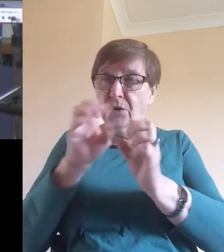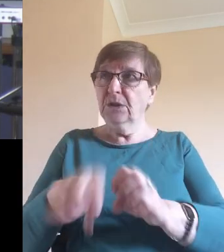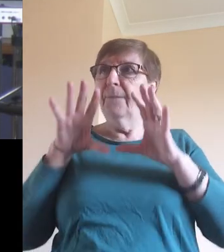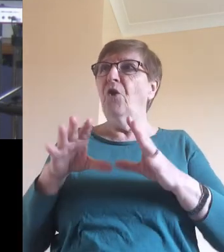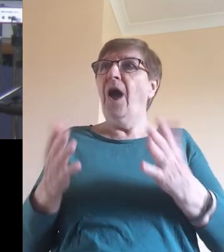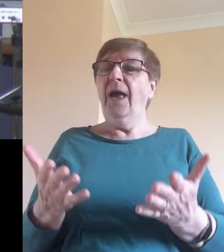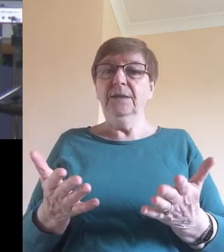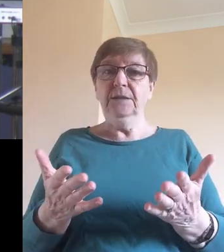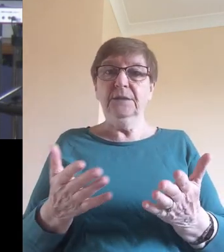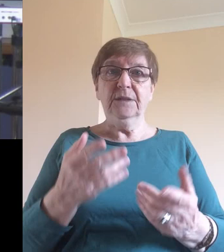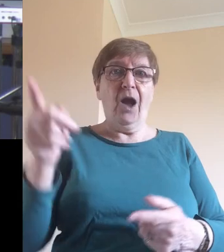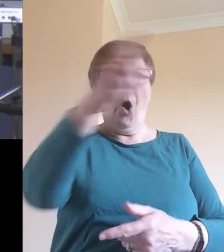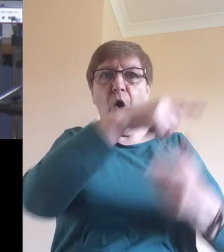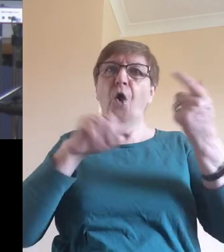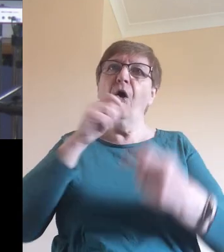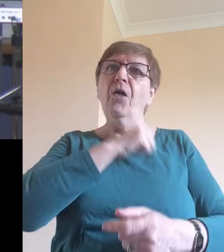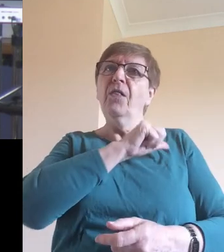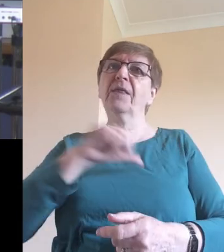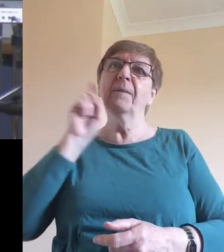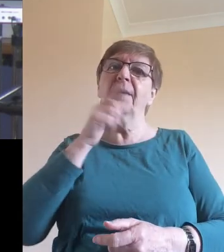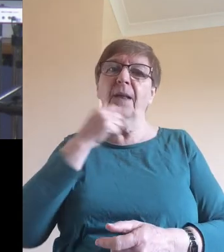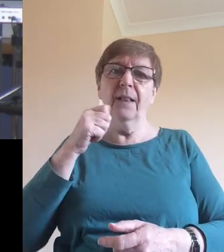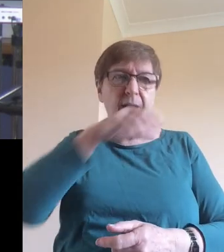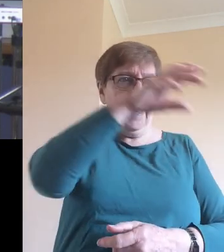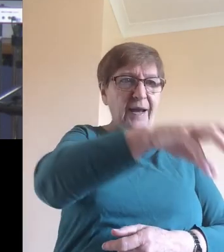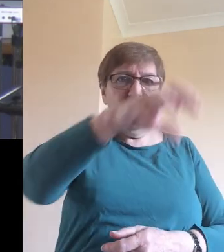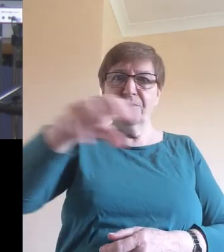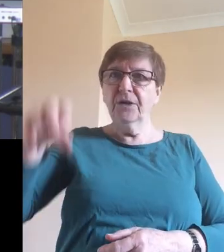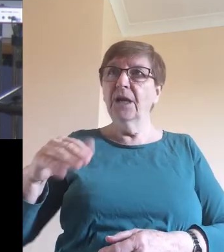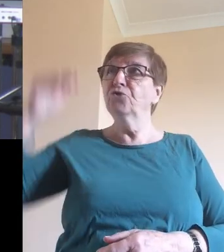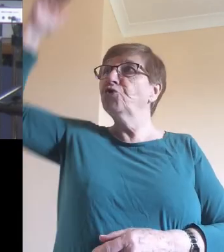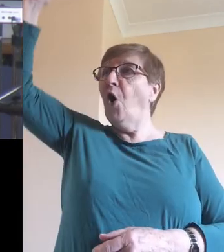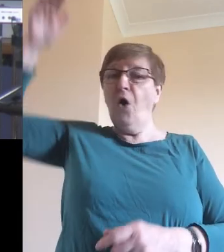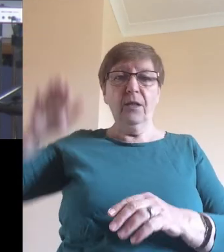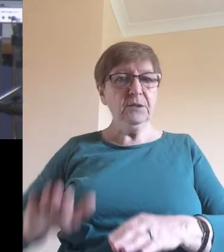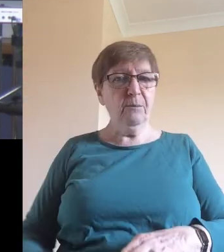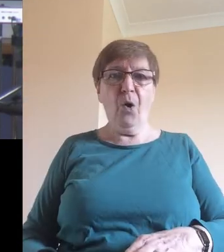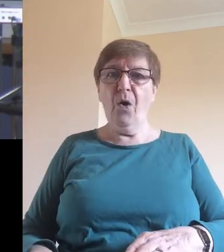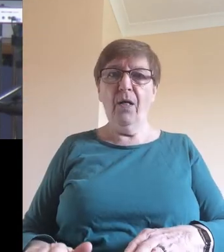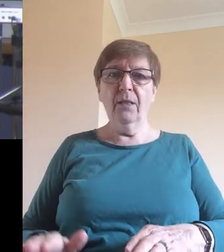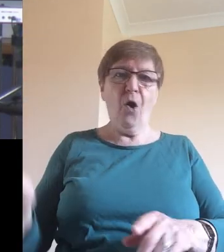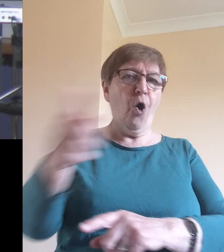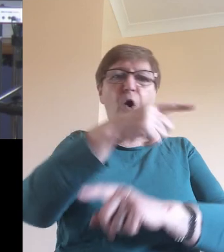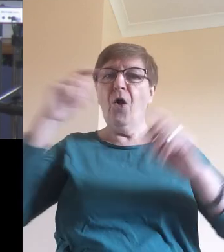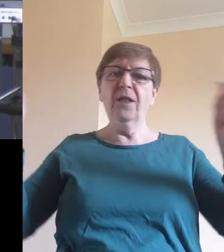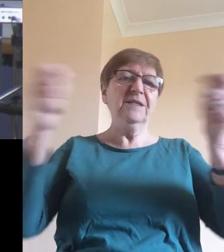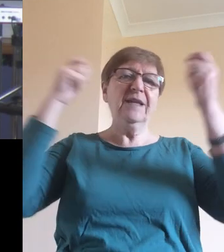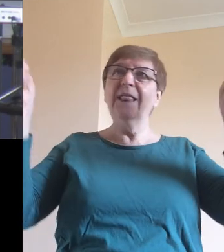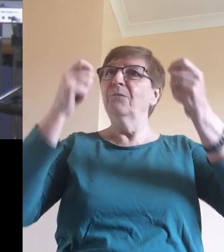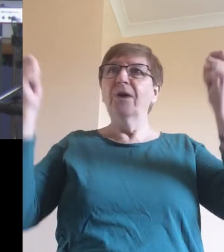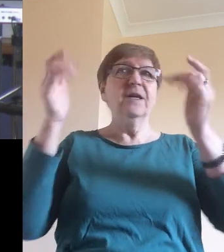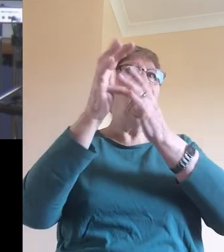surprise. Every saint in every nation, the tall and the small, was celebrating